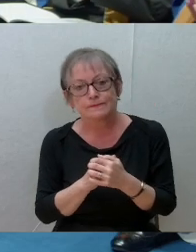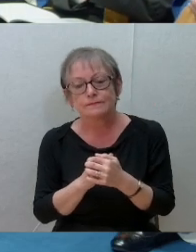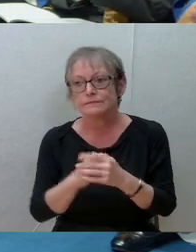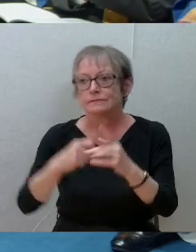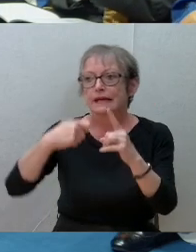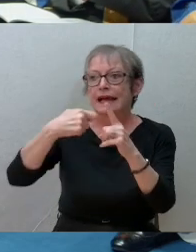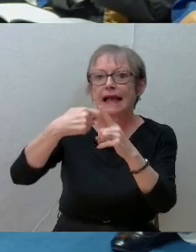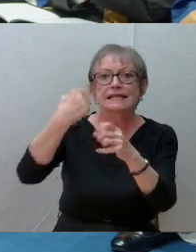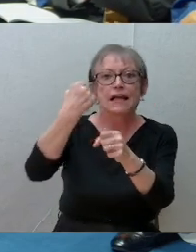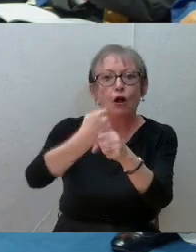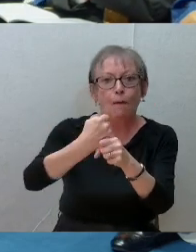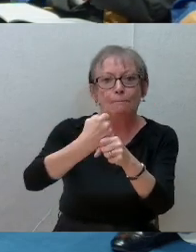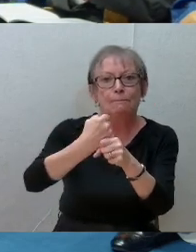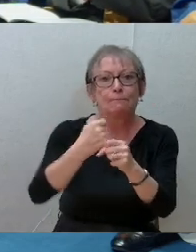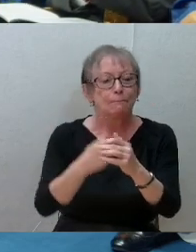Katie Gall.